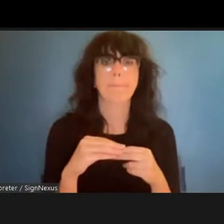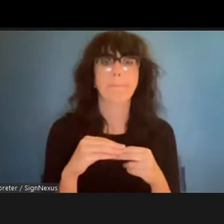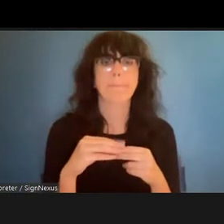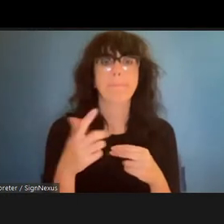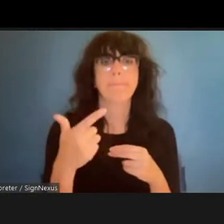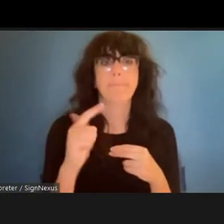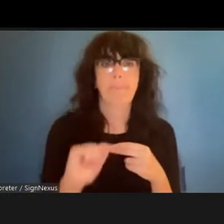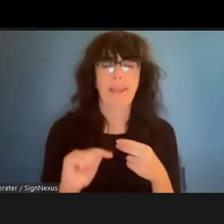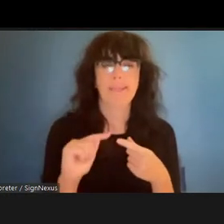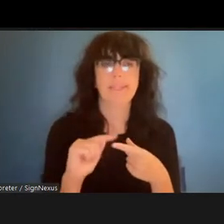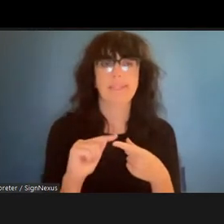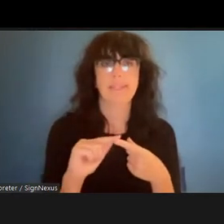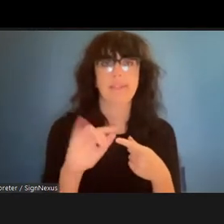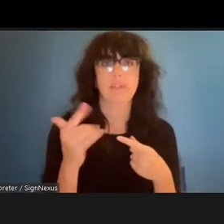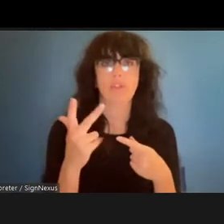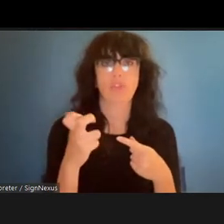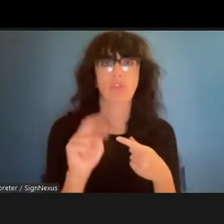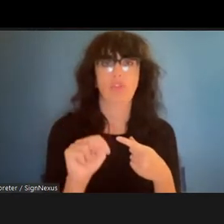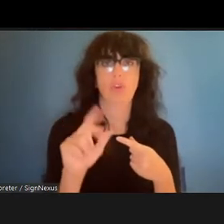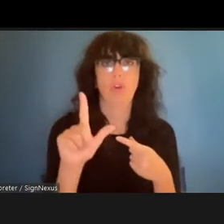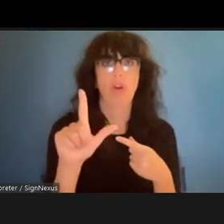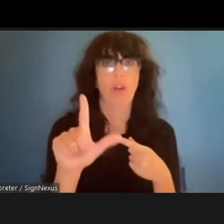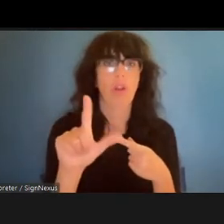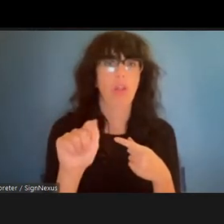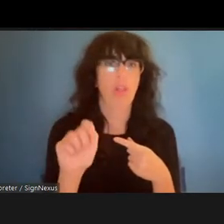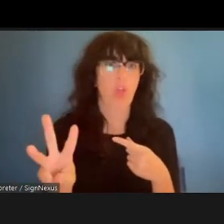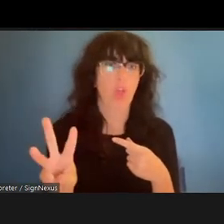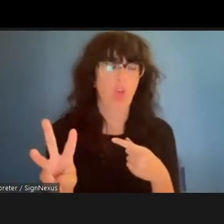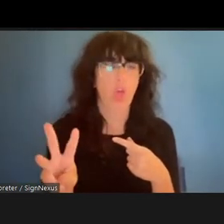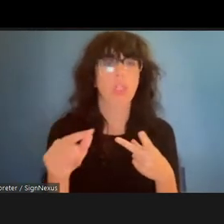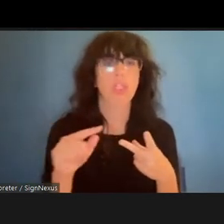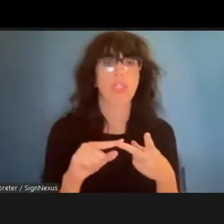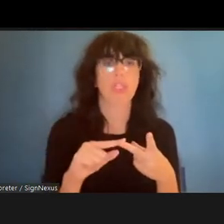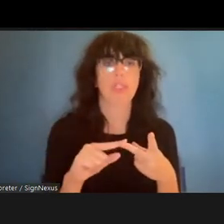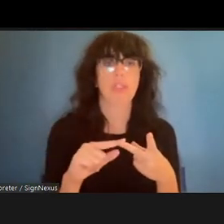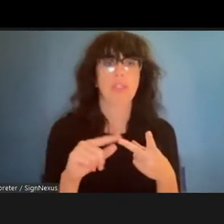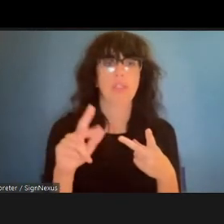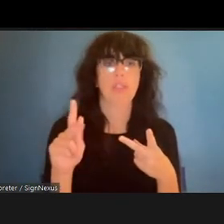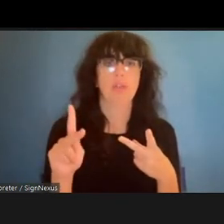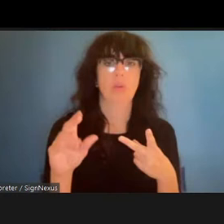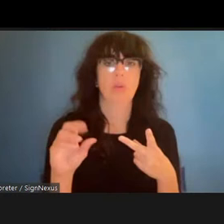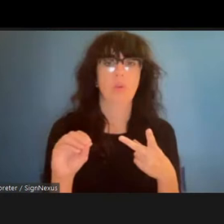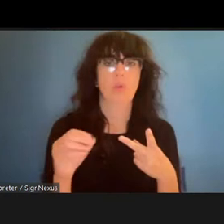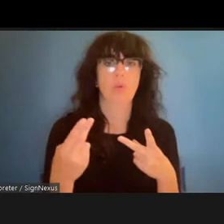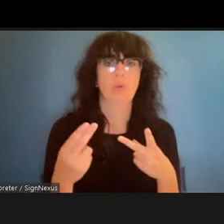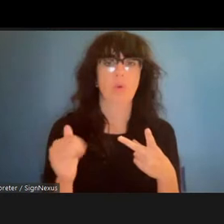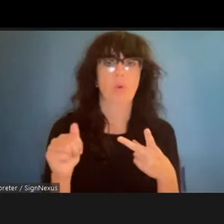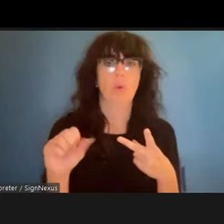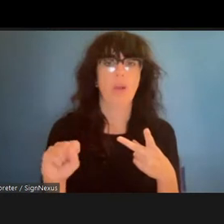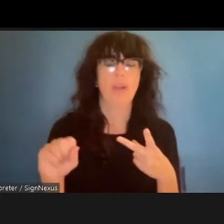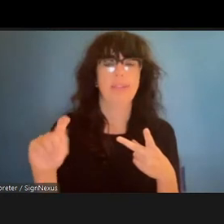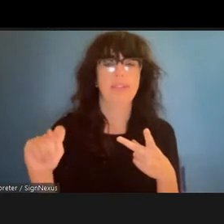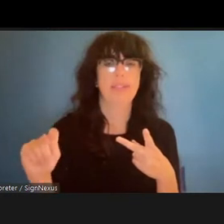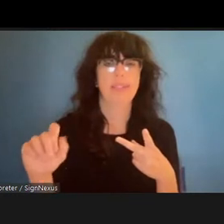speaker is john law followed by cowass terrigan